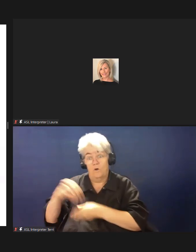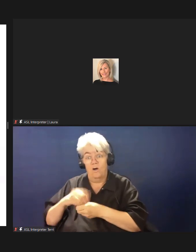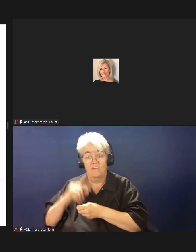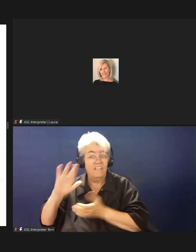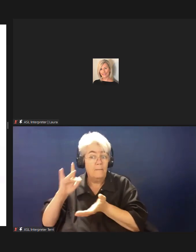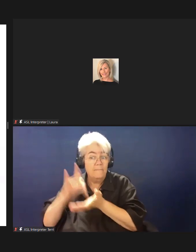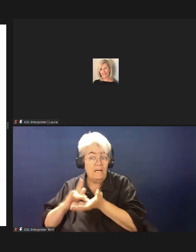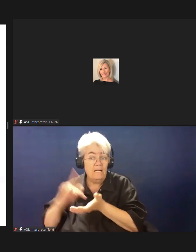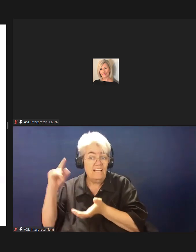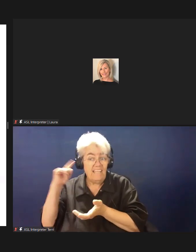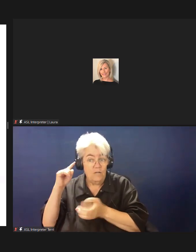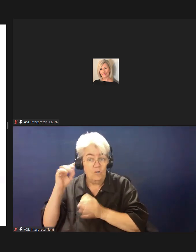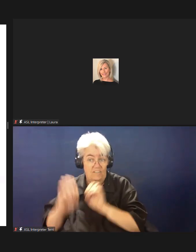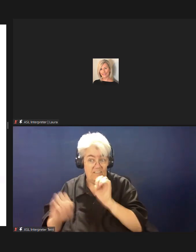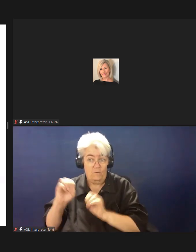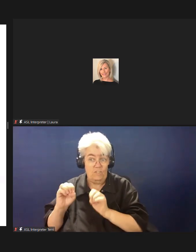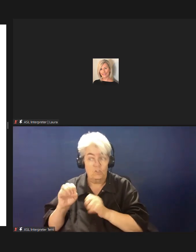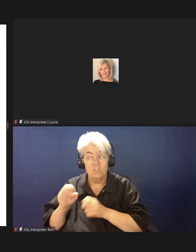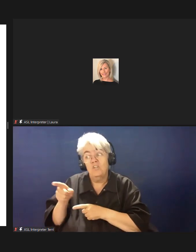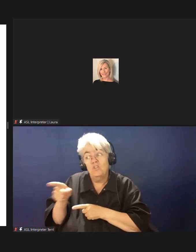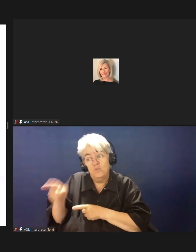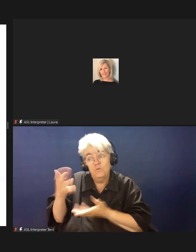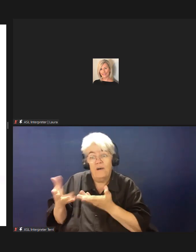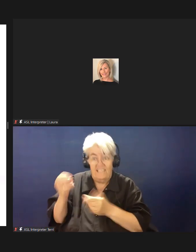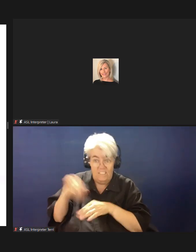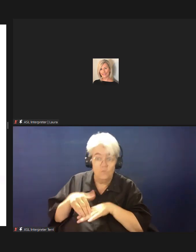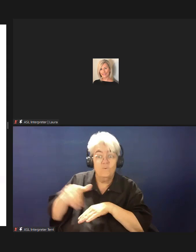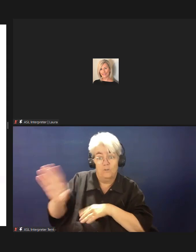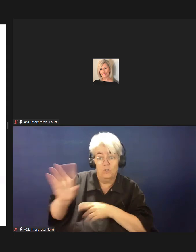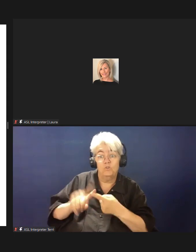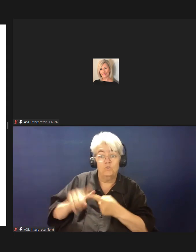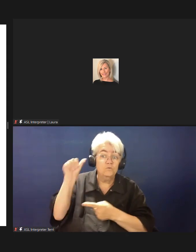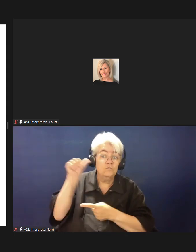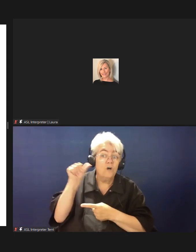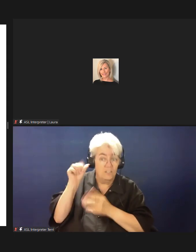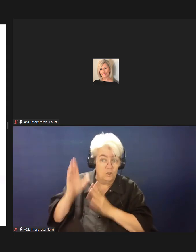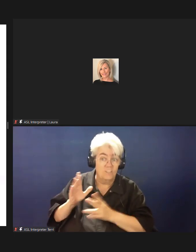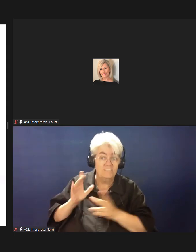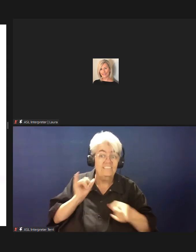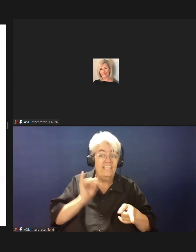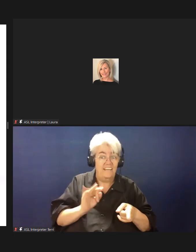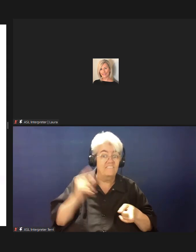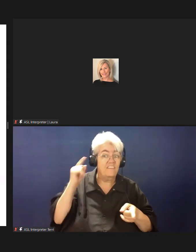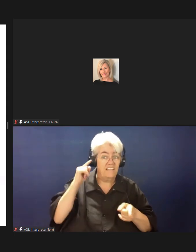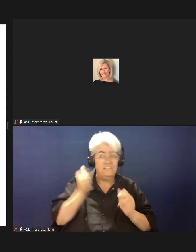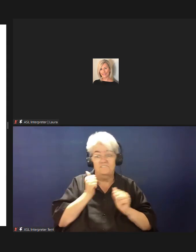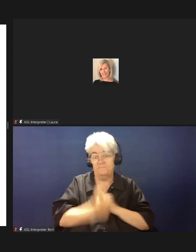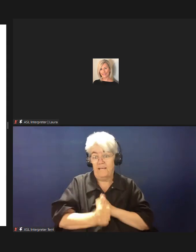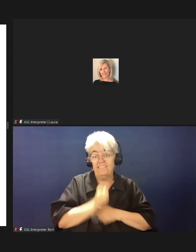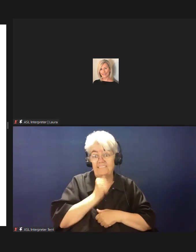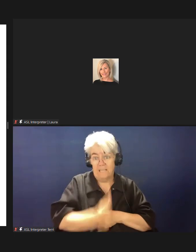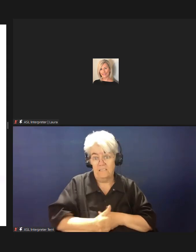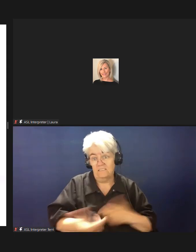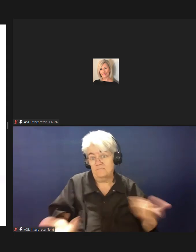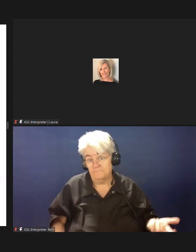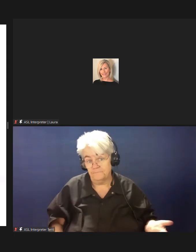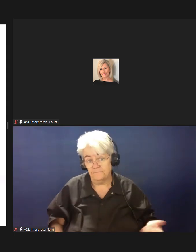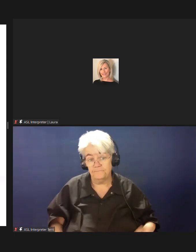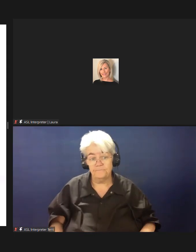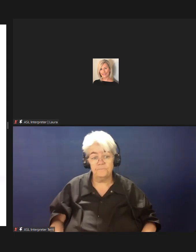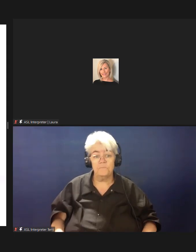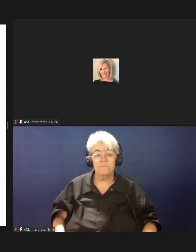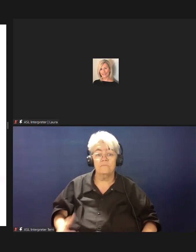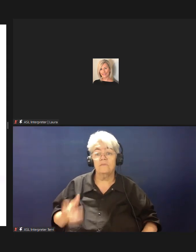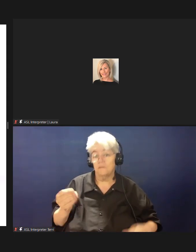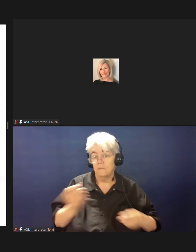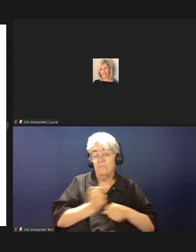evaluation step that they may need to make that referral to the audiologist should the ear not pass the rescreen. You'll want to be